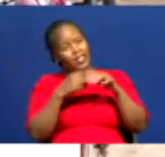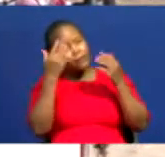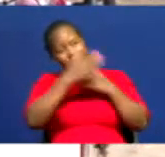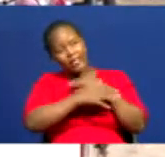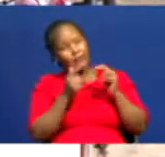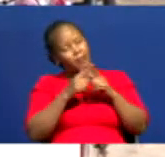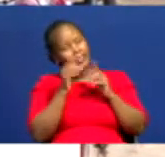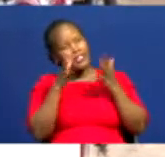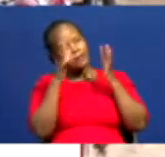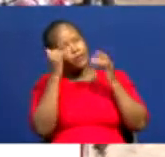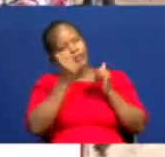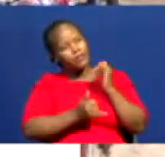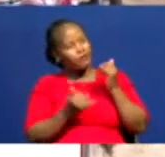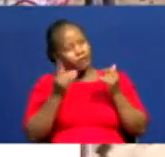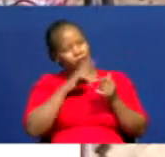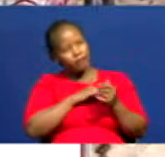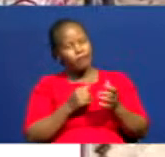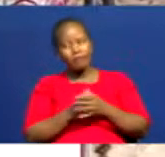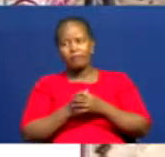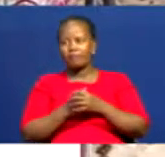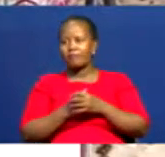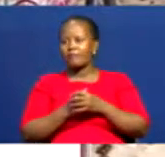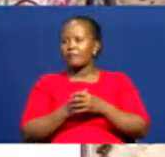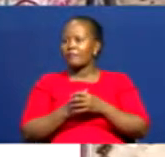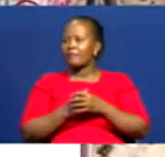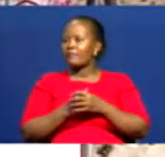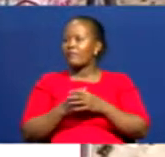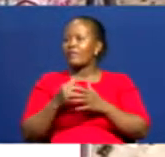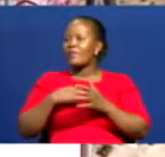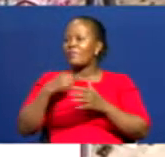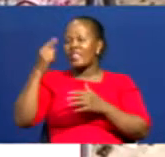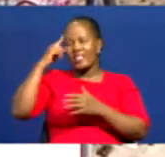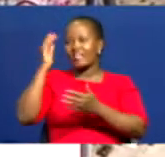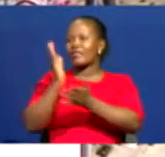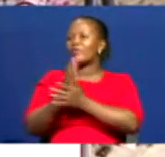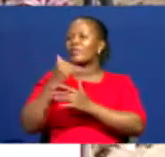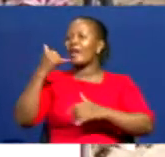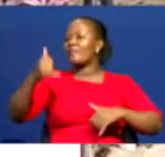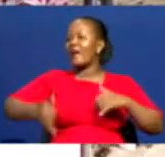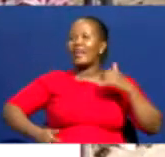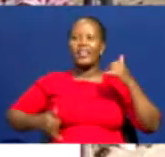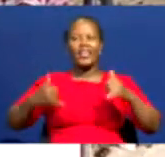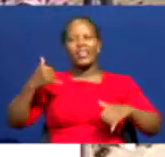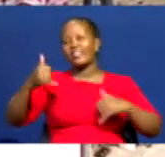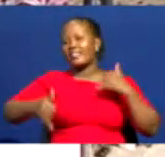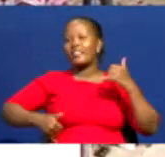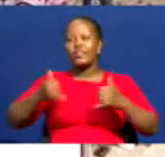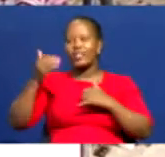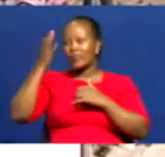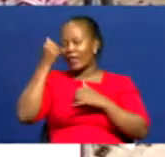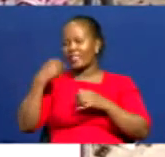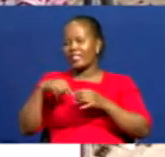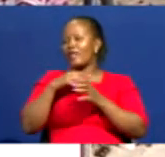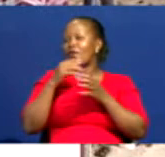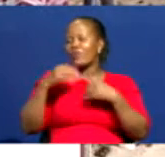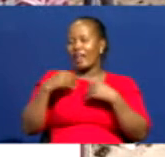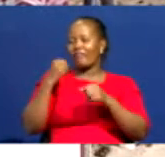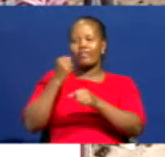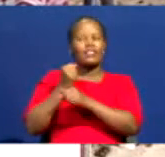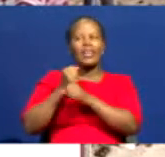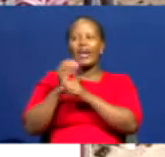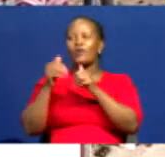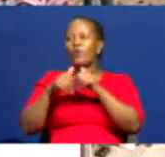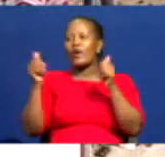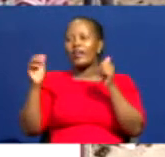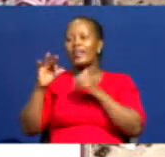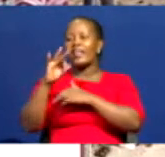concluded. Okay, I think I'm enjoying. Yeah, because we have done well. The 3 days have